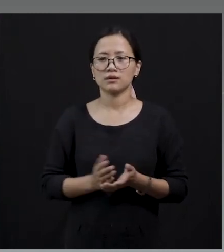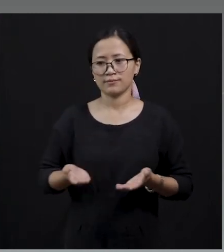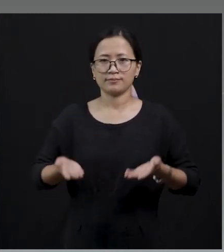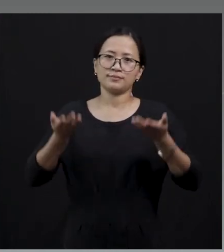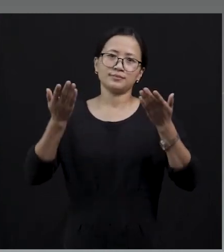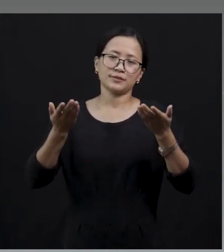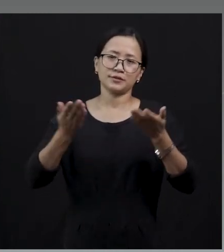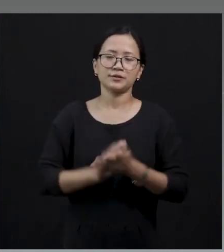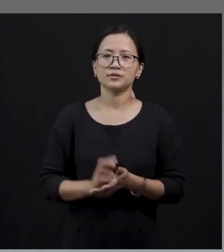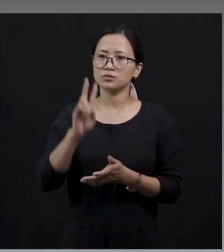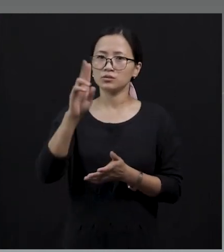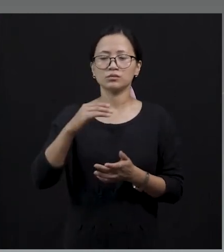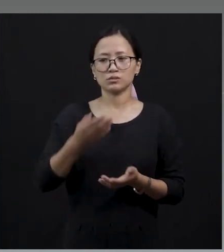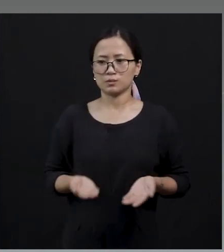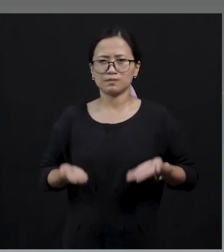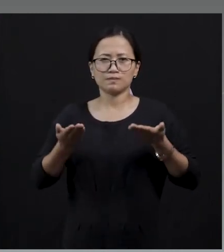two tomatoes, all right?